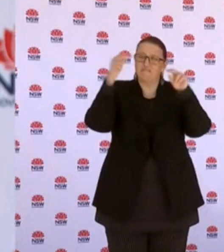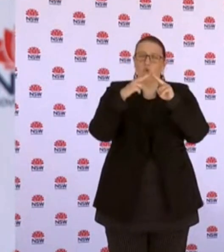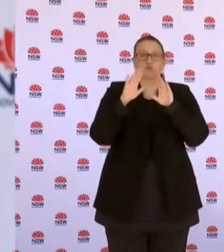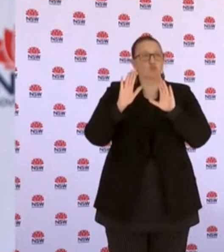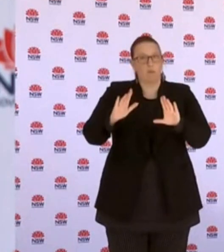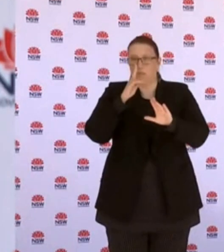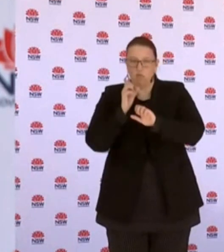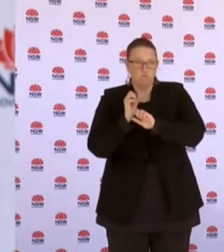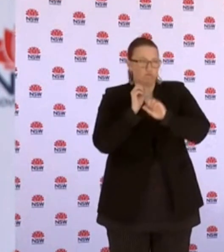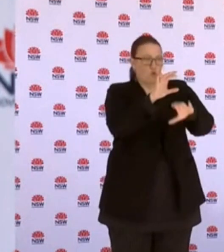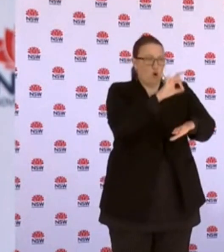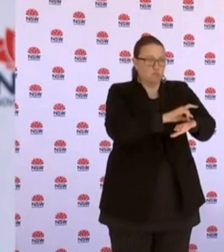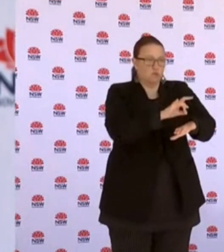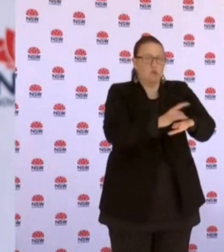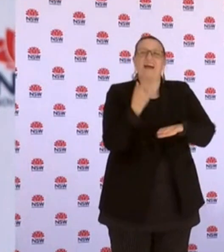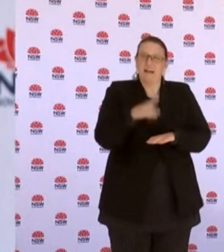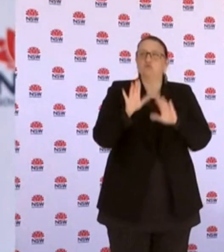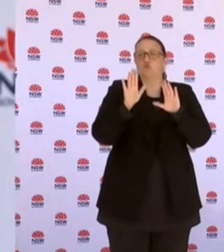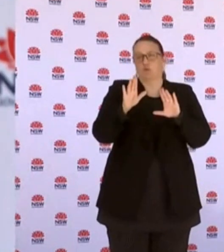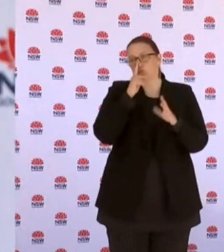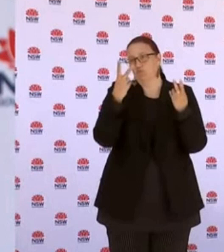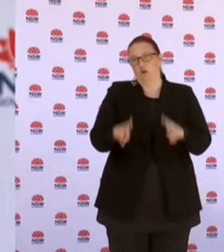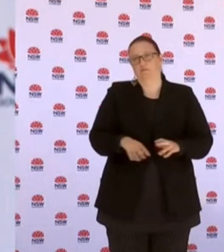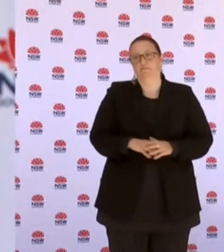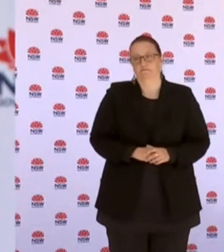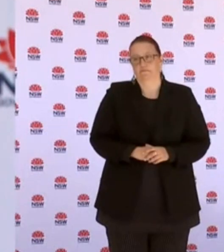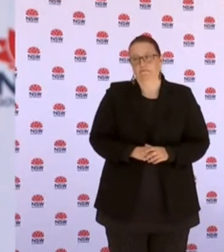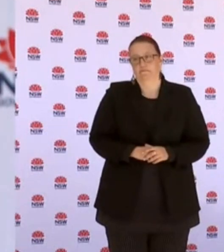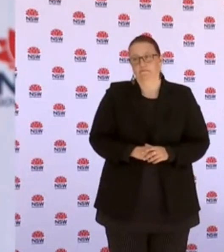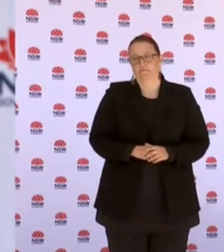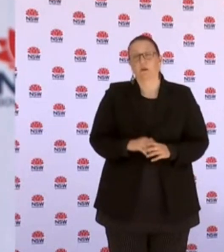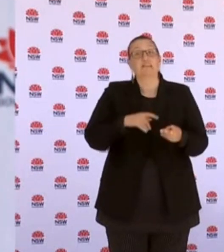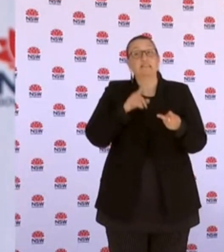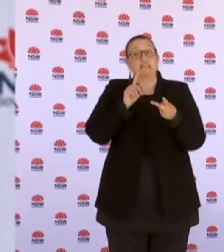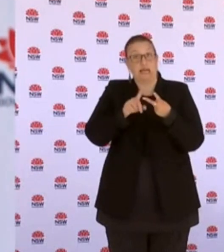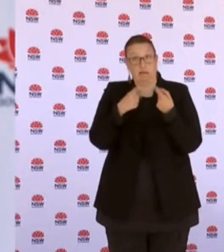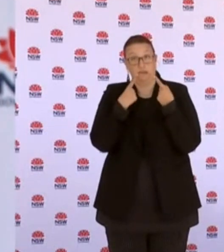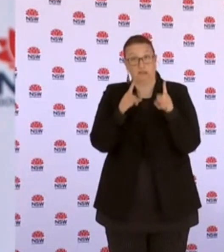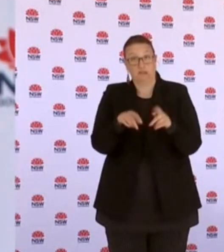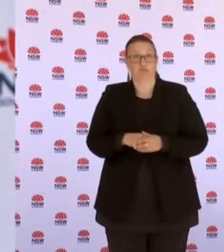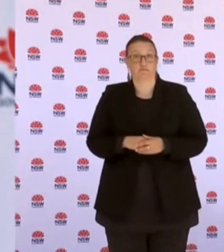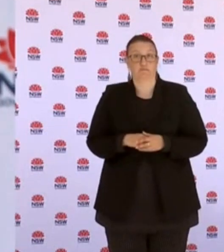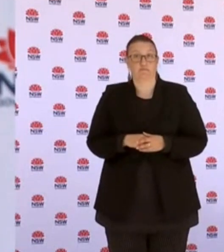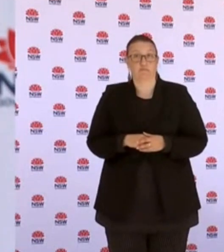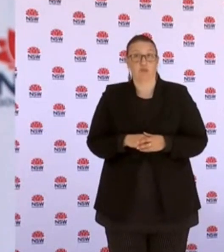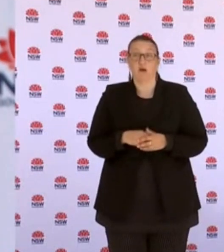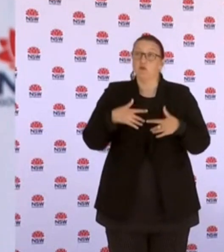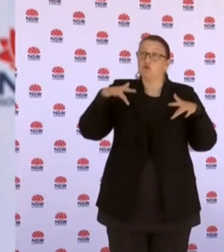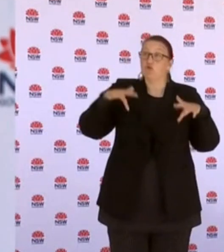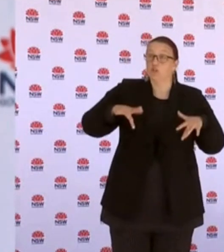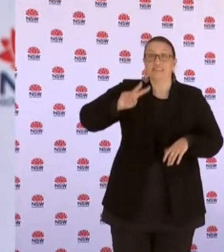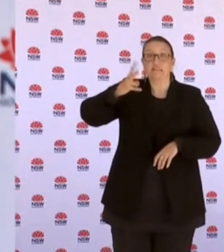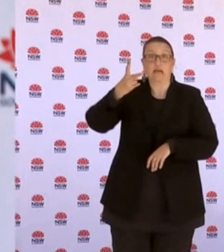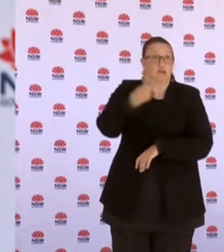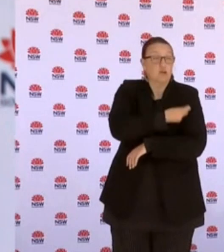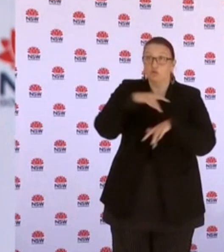my other message, even 1 dose of the vaccines can improve your likelihood of